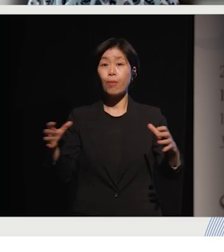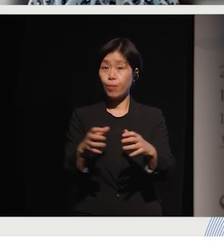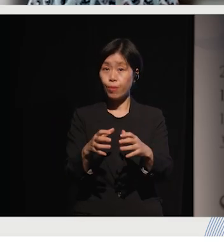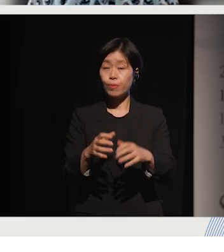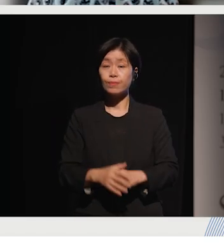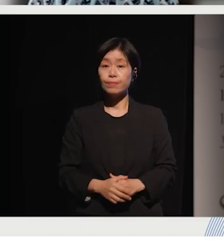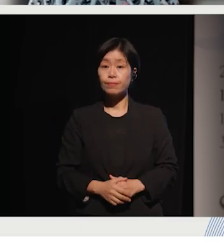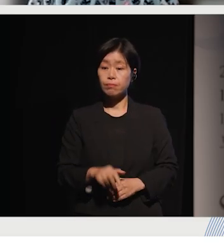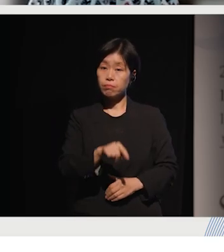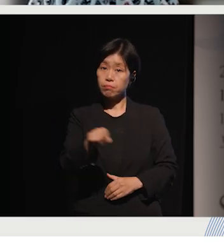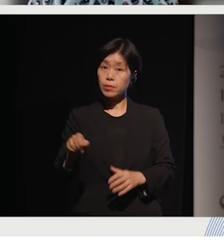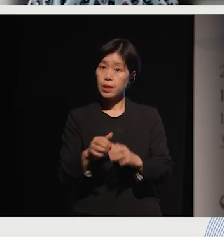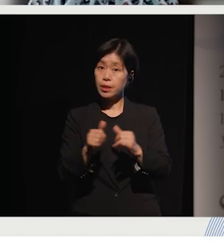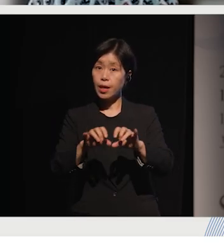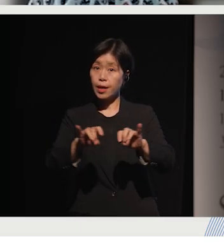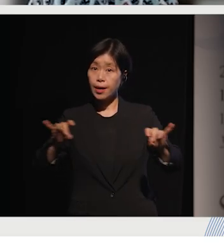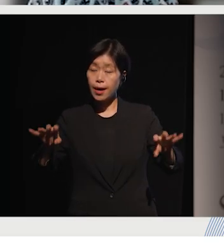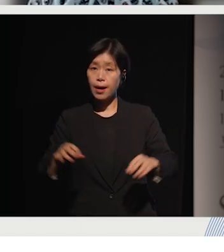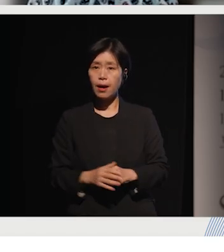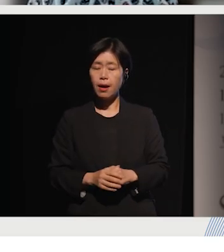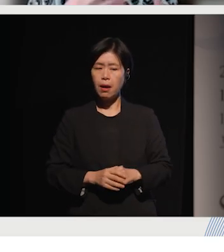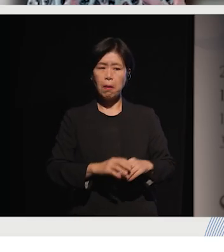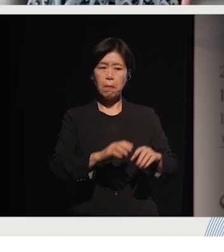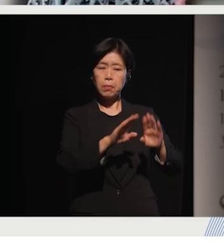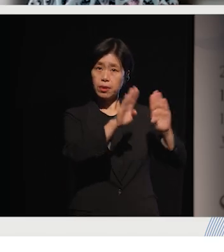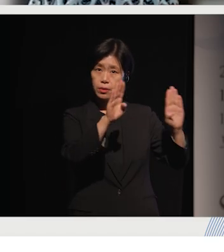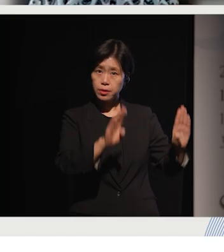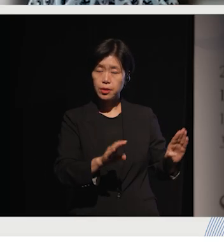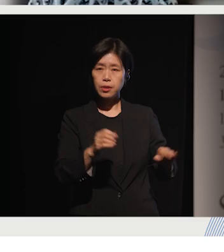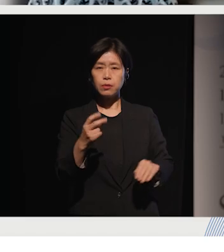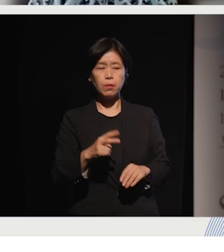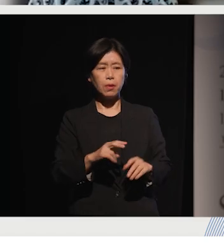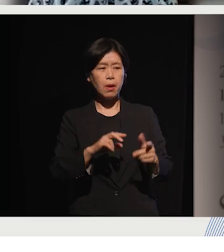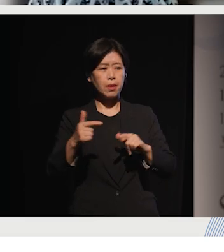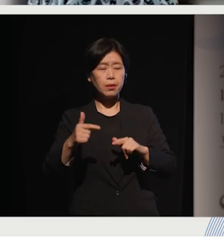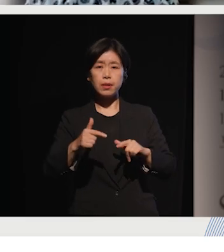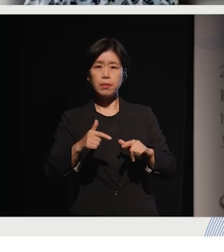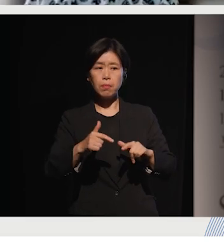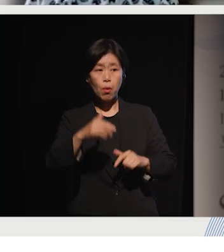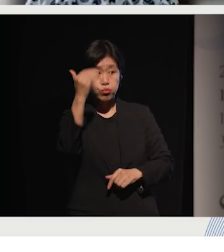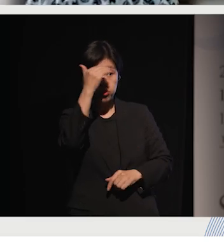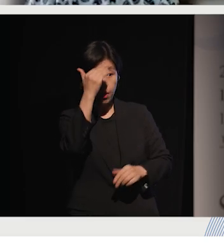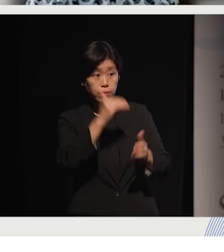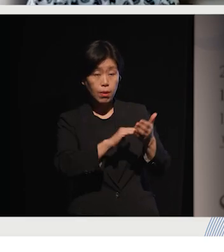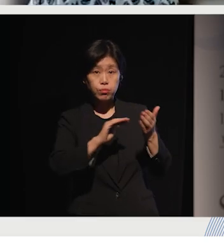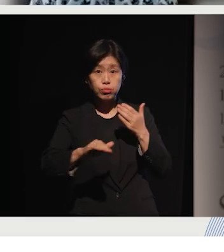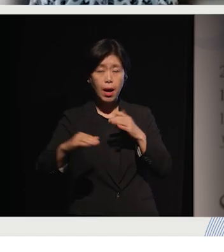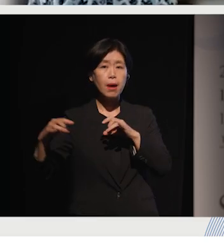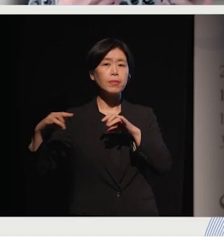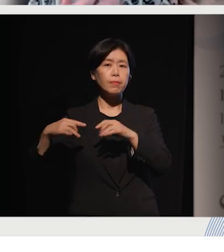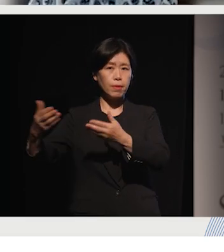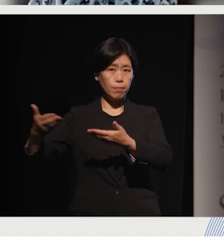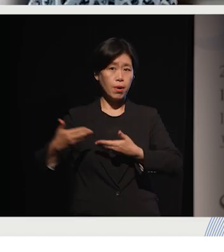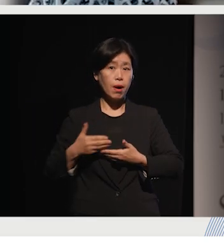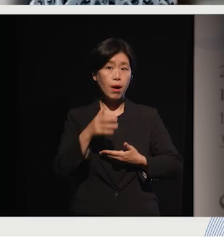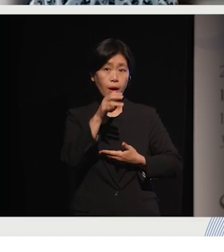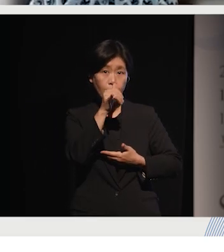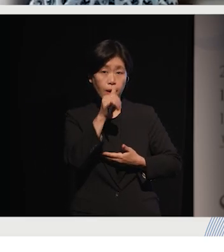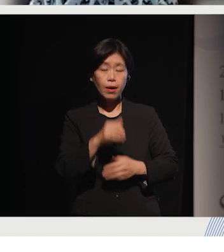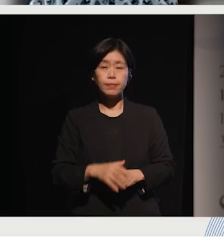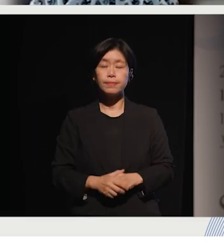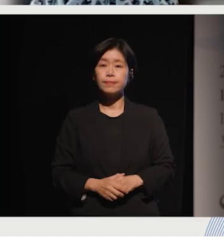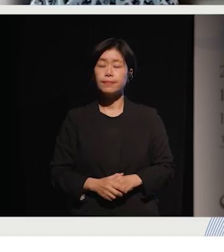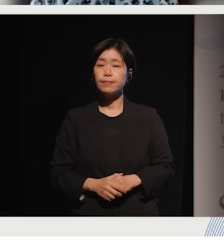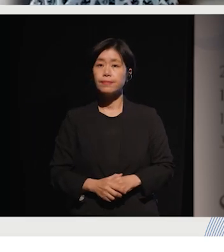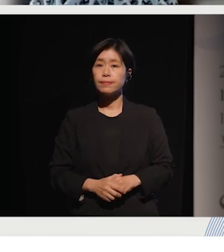that they can provide feedback on the accessibility of different exhibitions or programs. We also host many